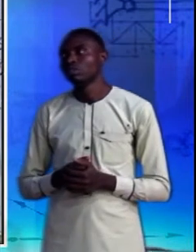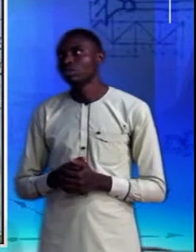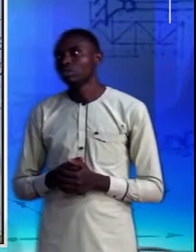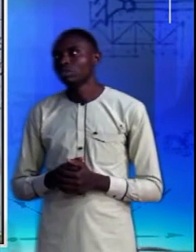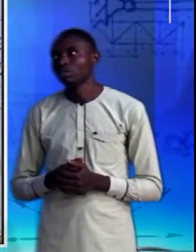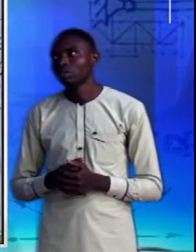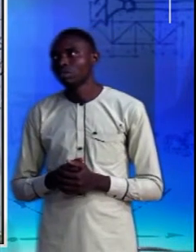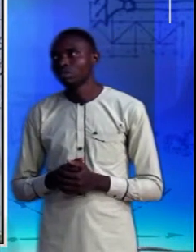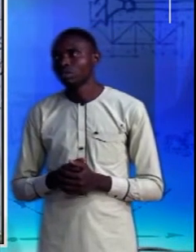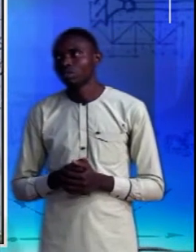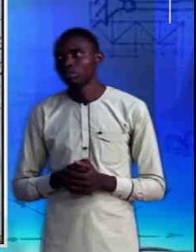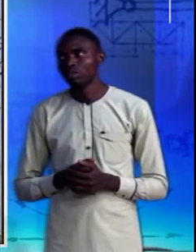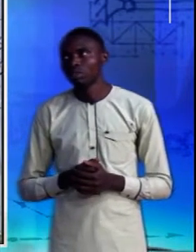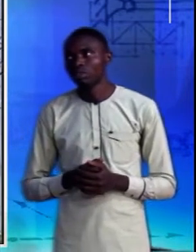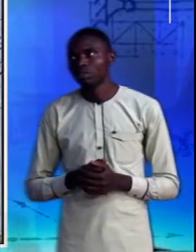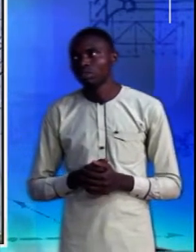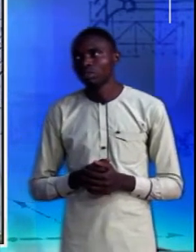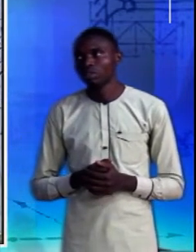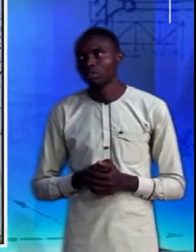the second